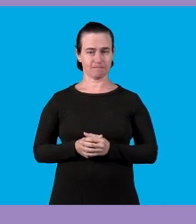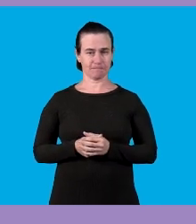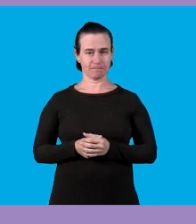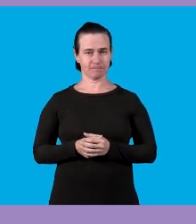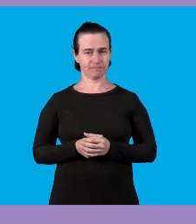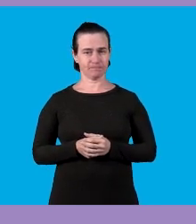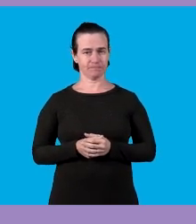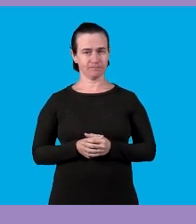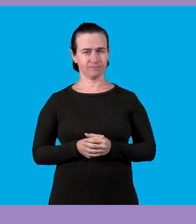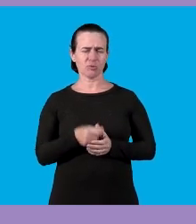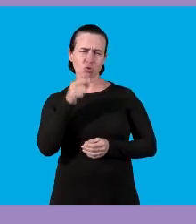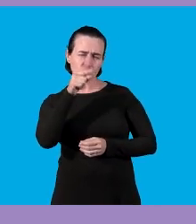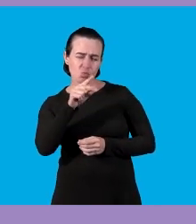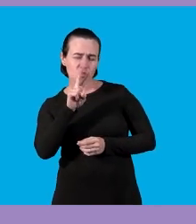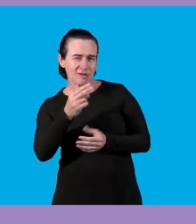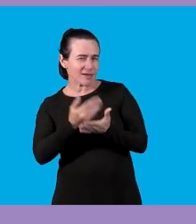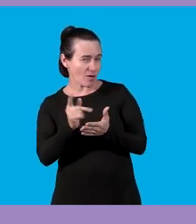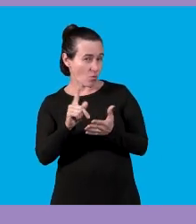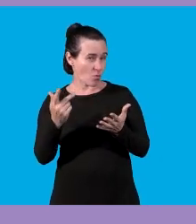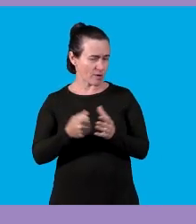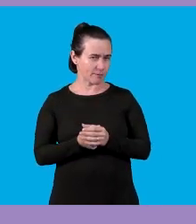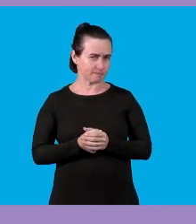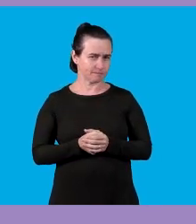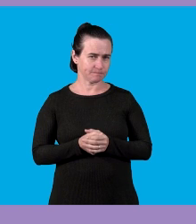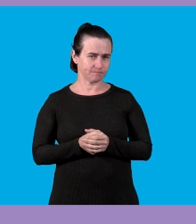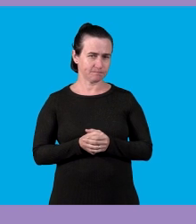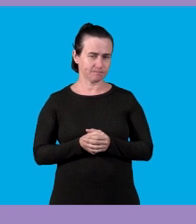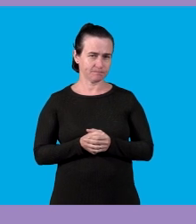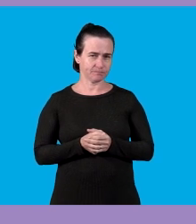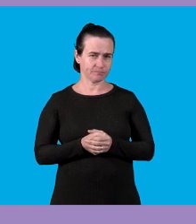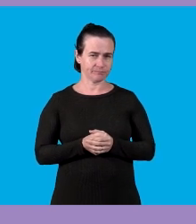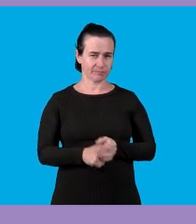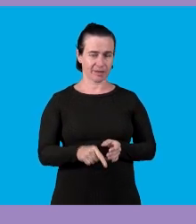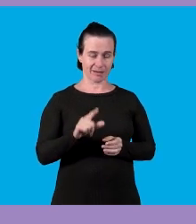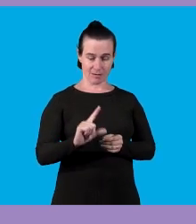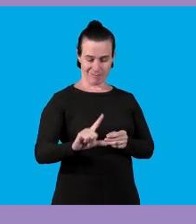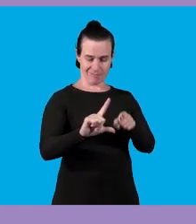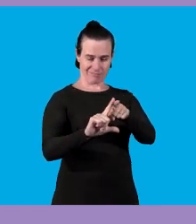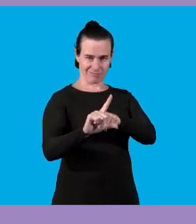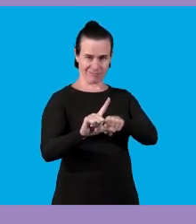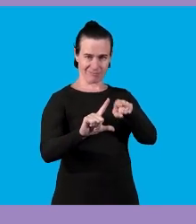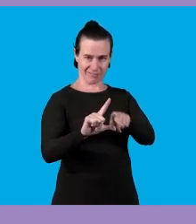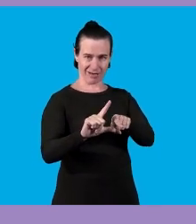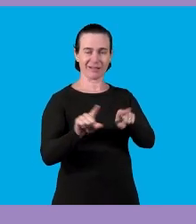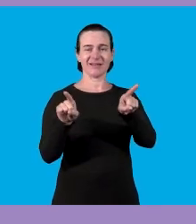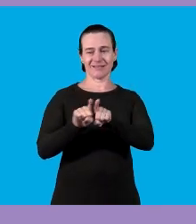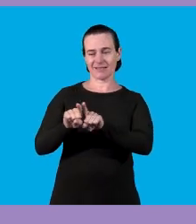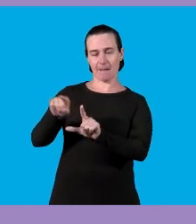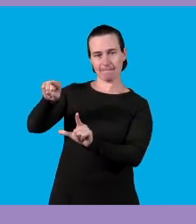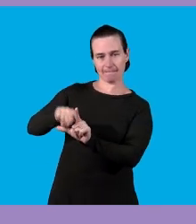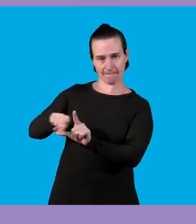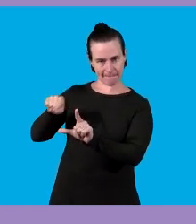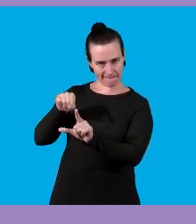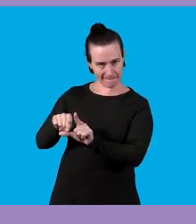All right. What do you notice about our triangles is that we've got angles that are similar. These